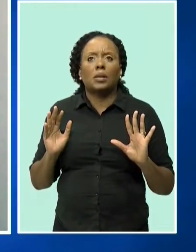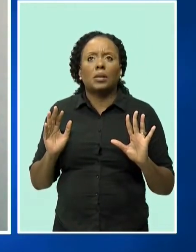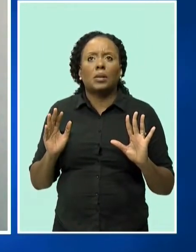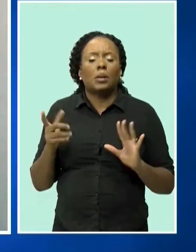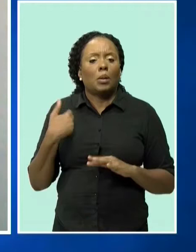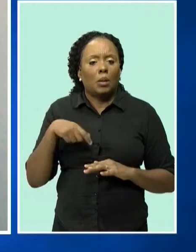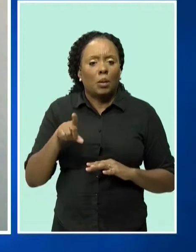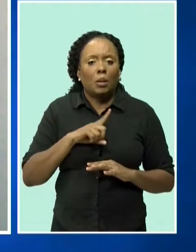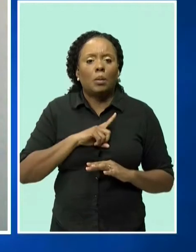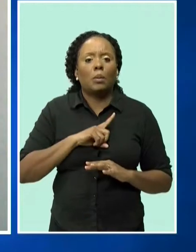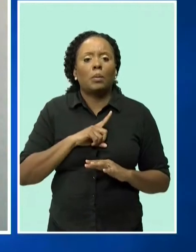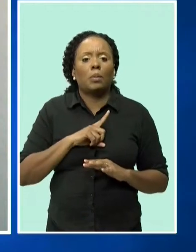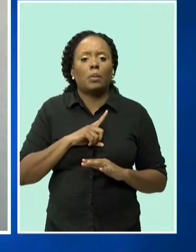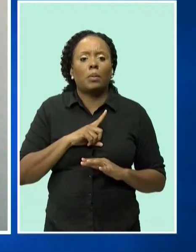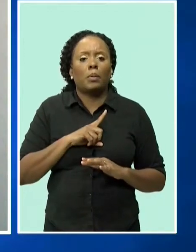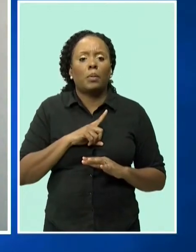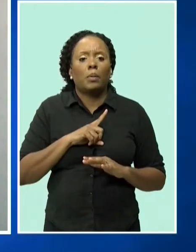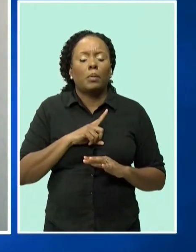of Barbados,